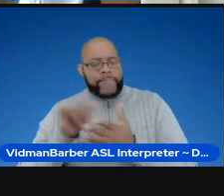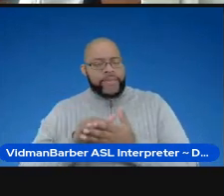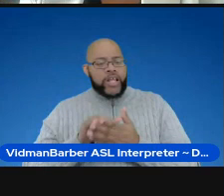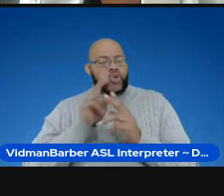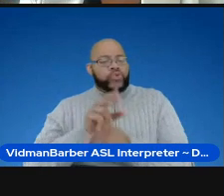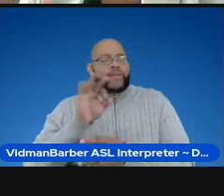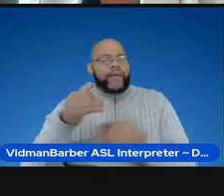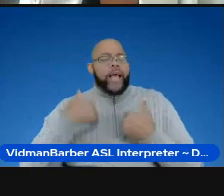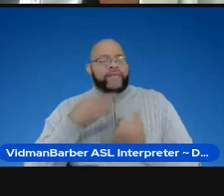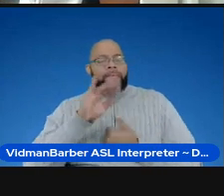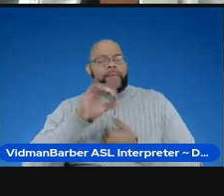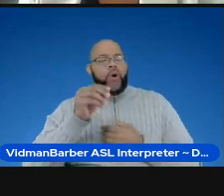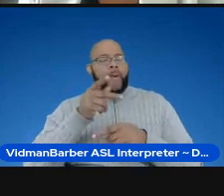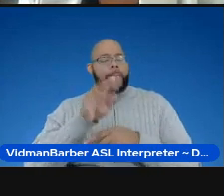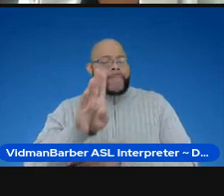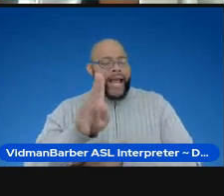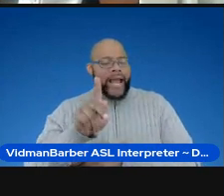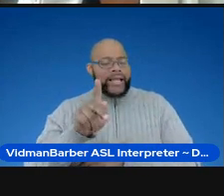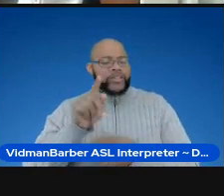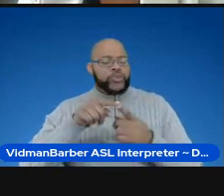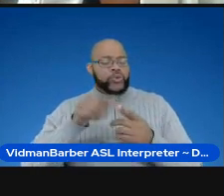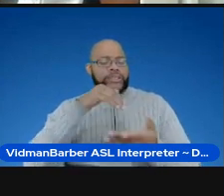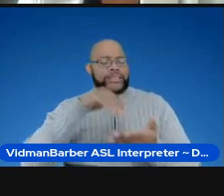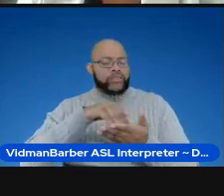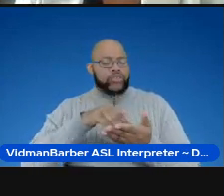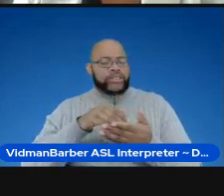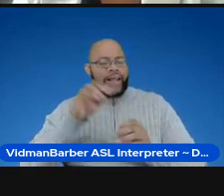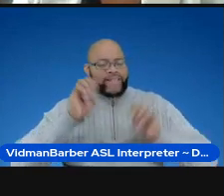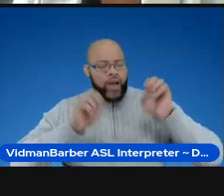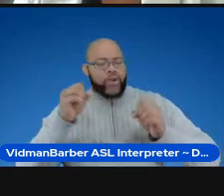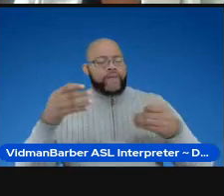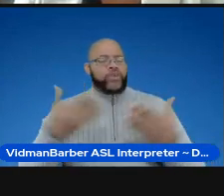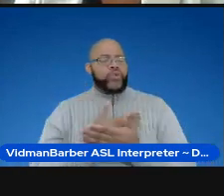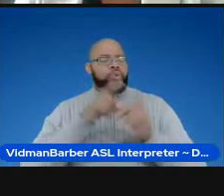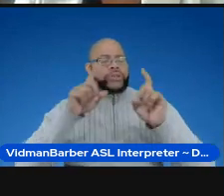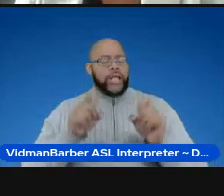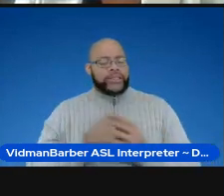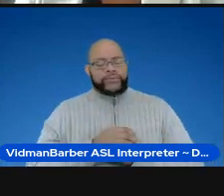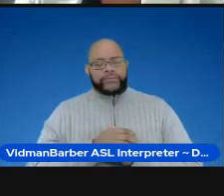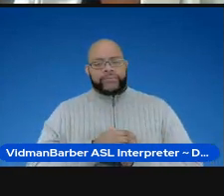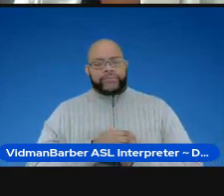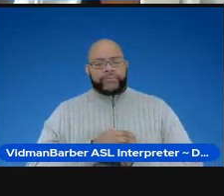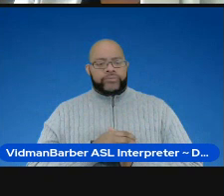of having biobanks to centralize the evaluation of new tests, which